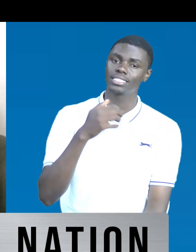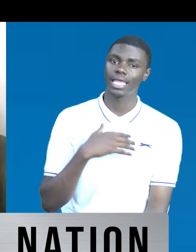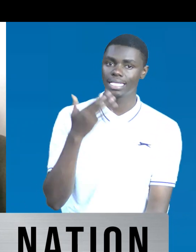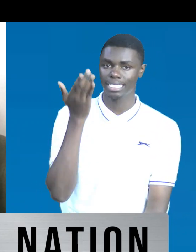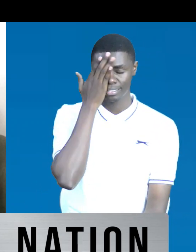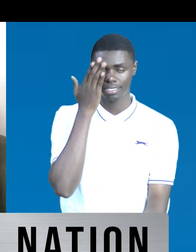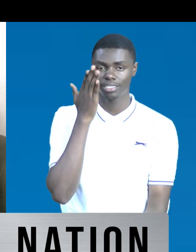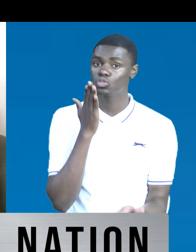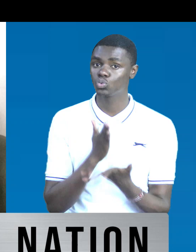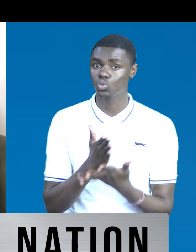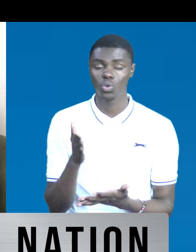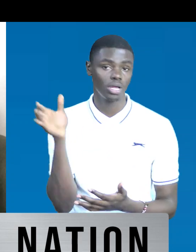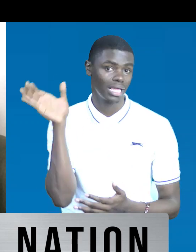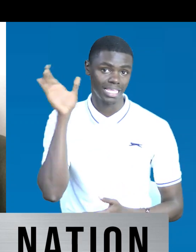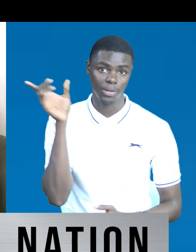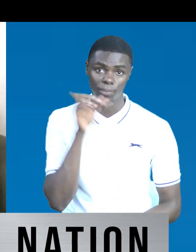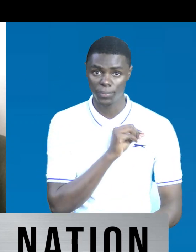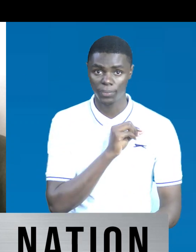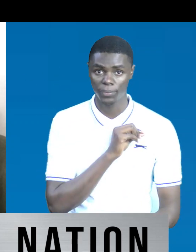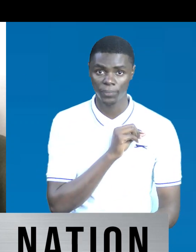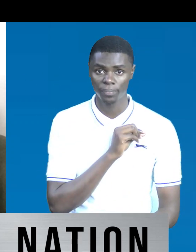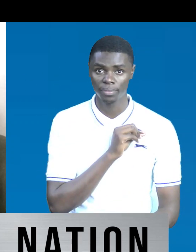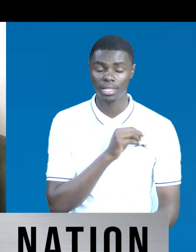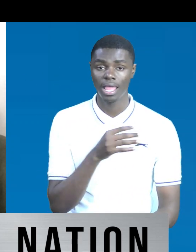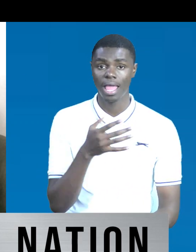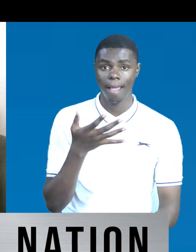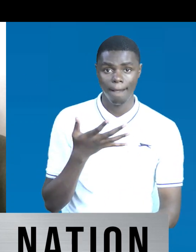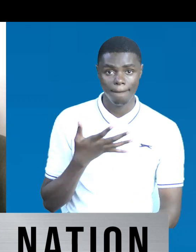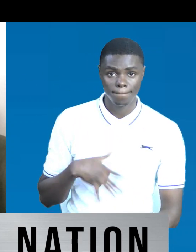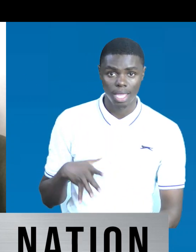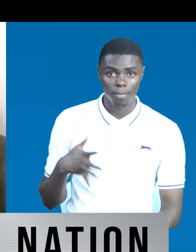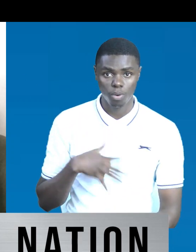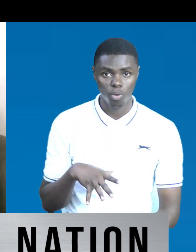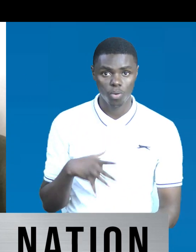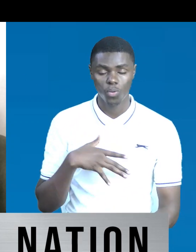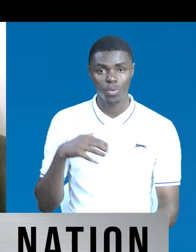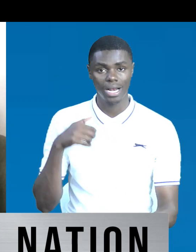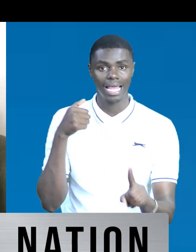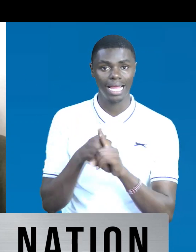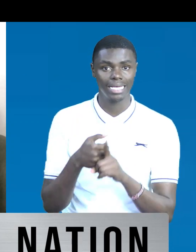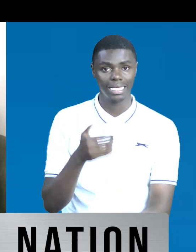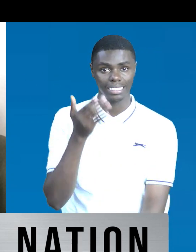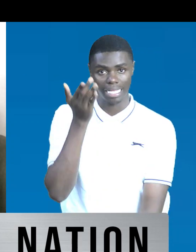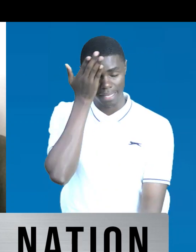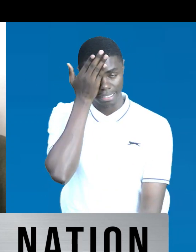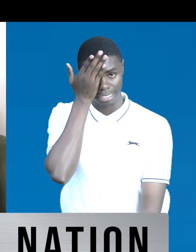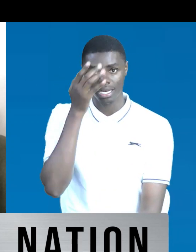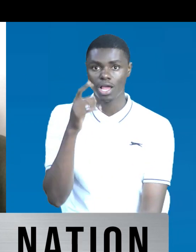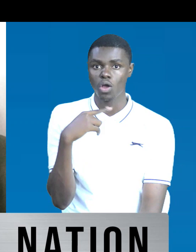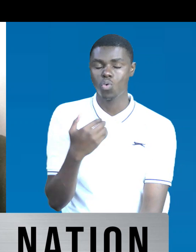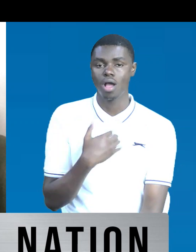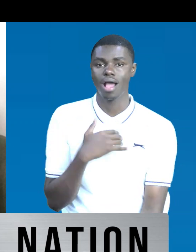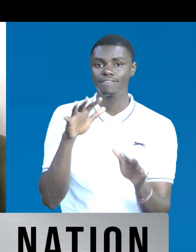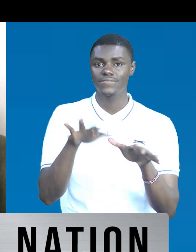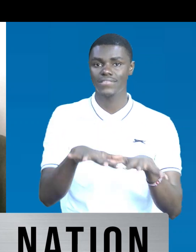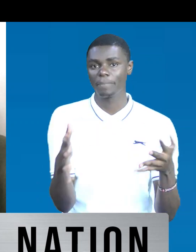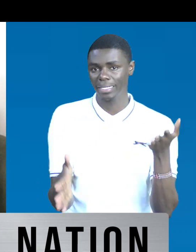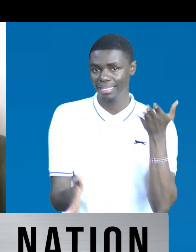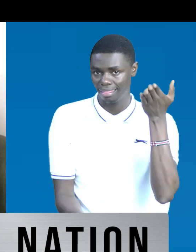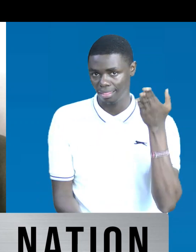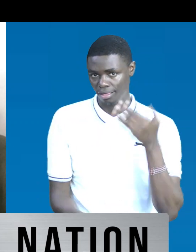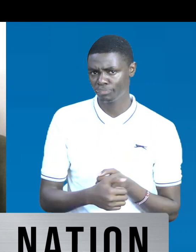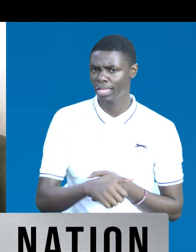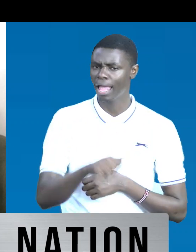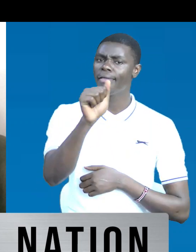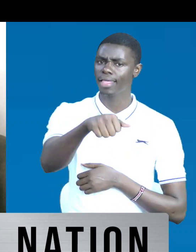what I hear that there were people who attacked some Israelis who were having party or something like that?